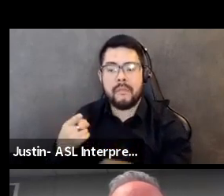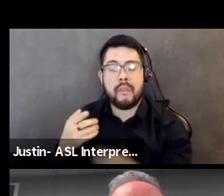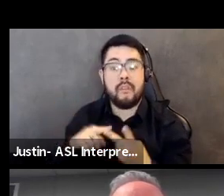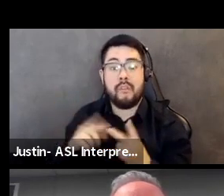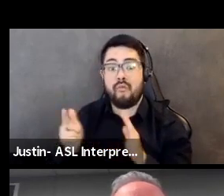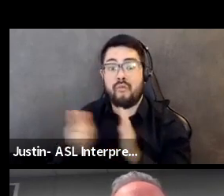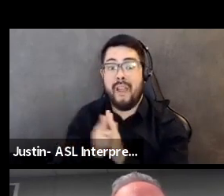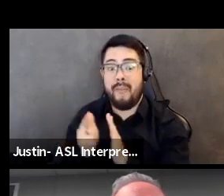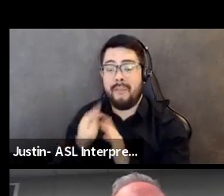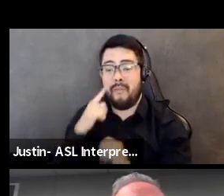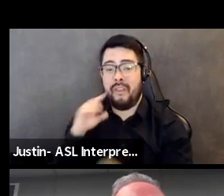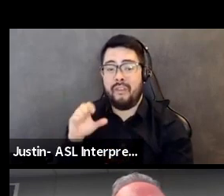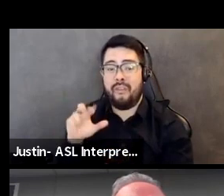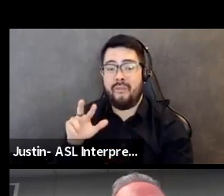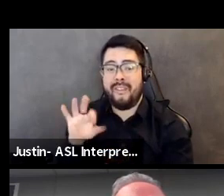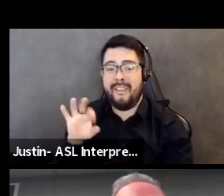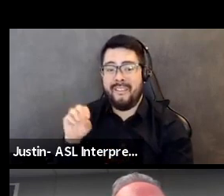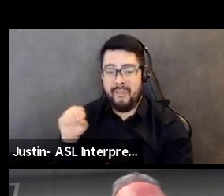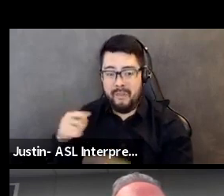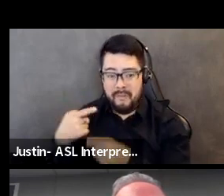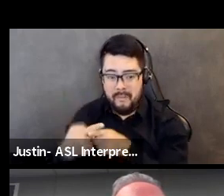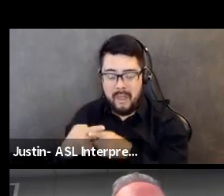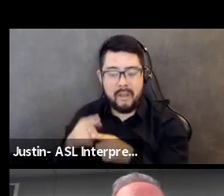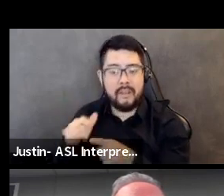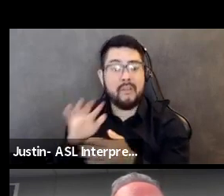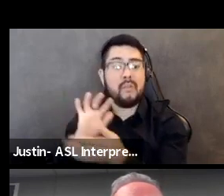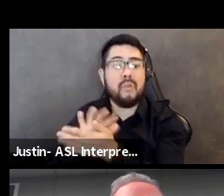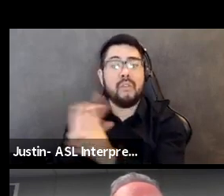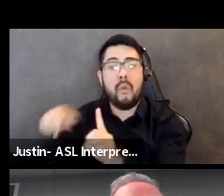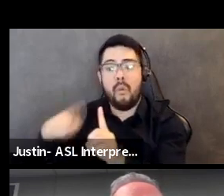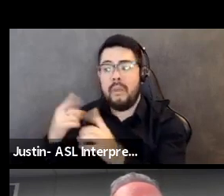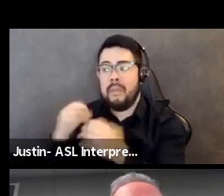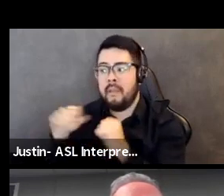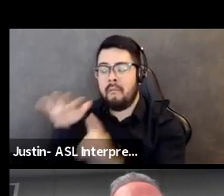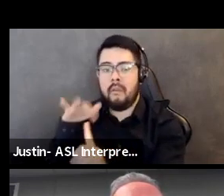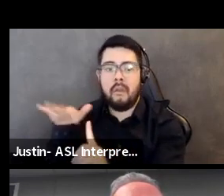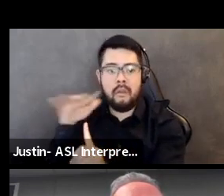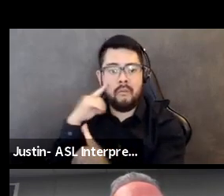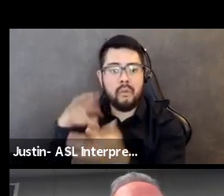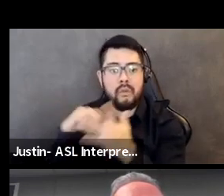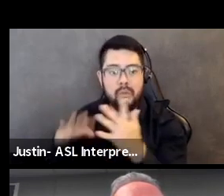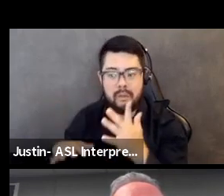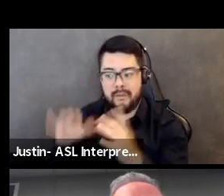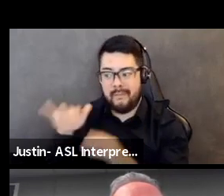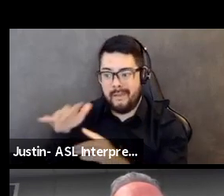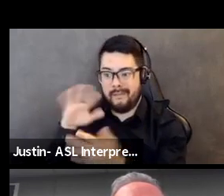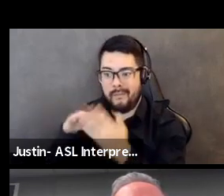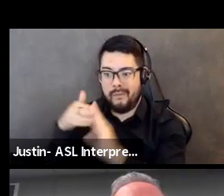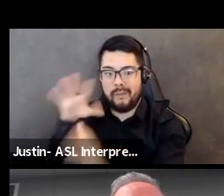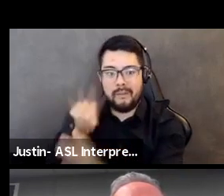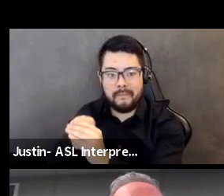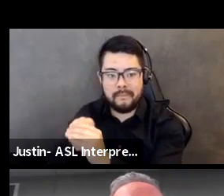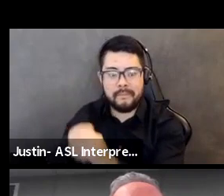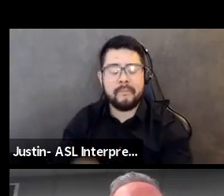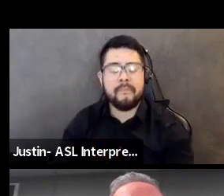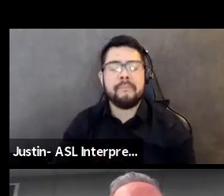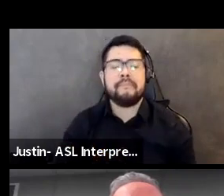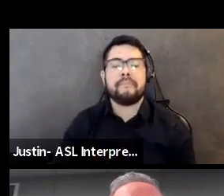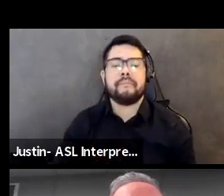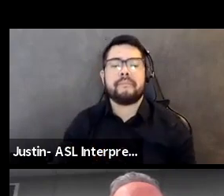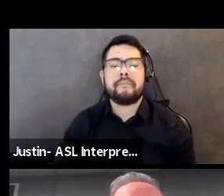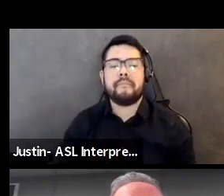3900 block and that school is the only safe haven that exists in and around that community and